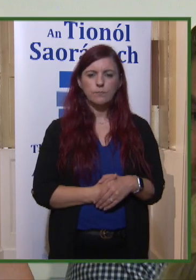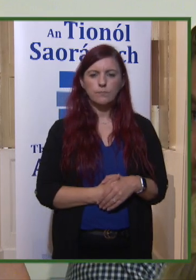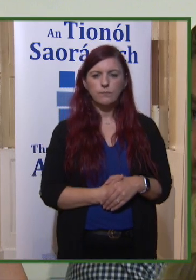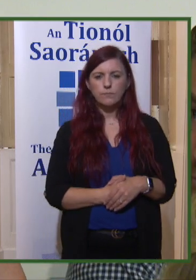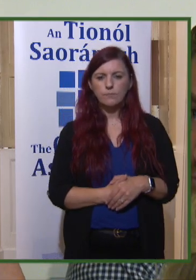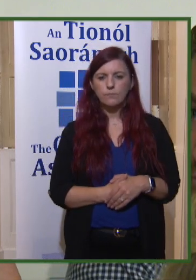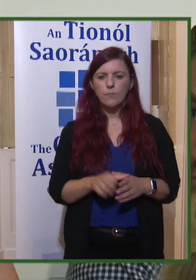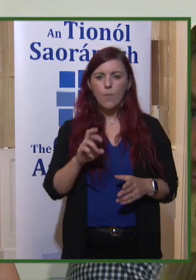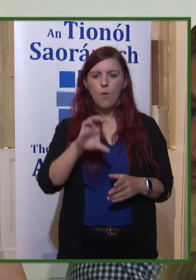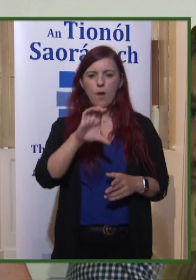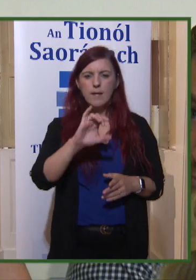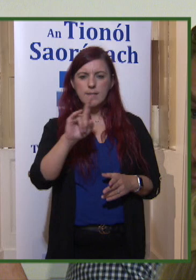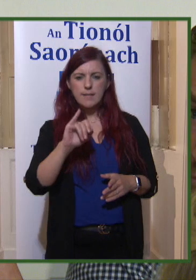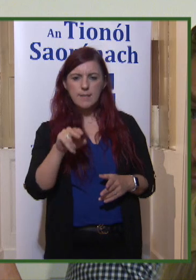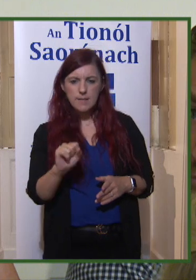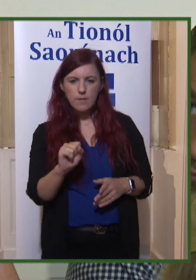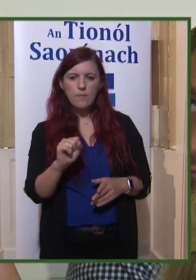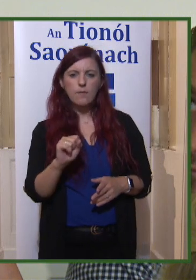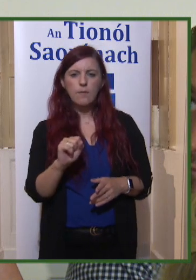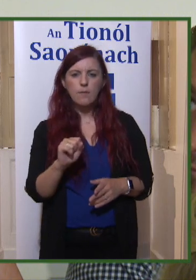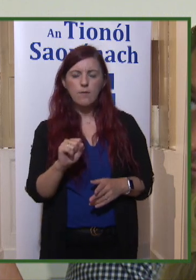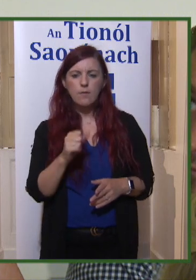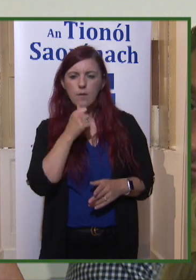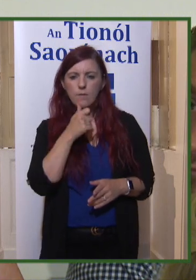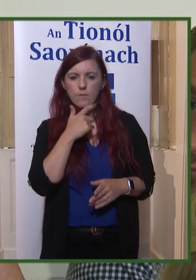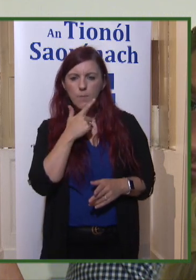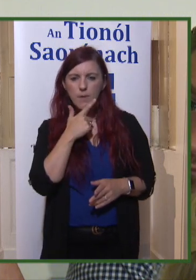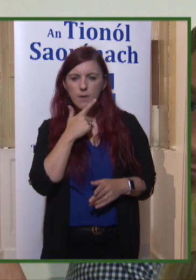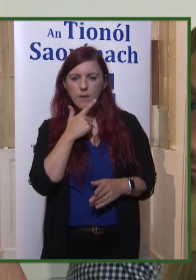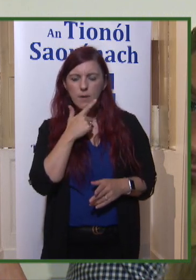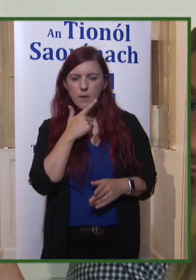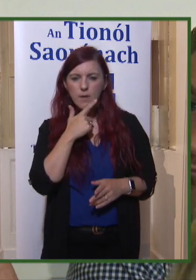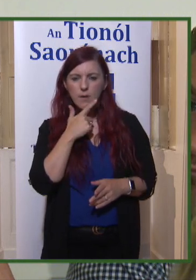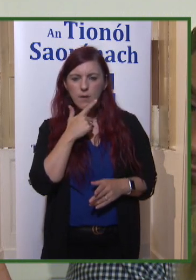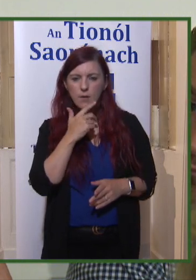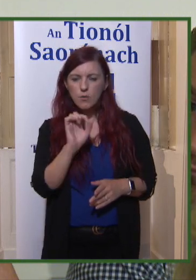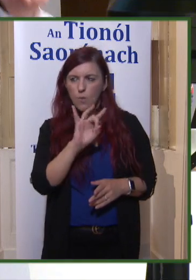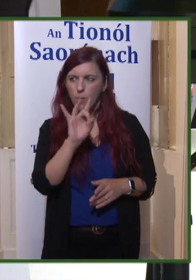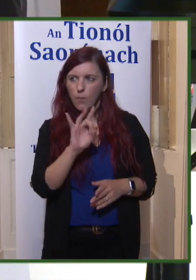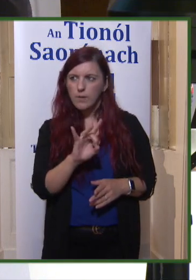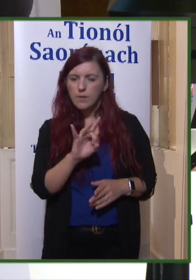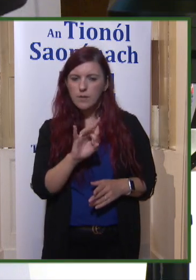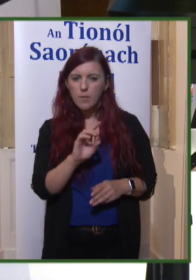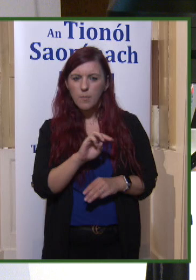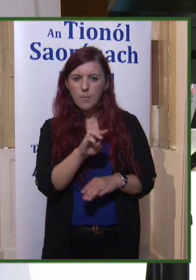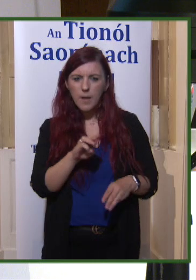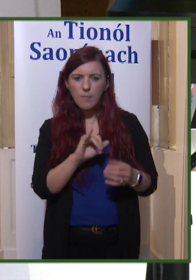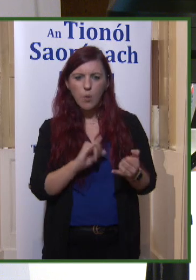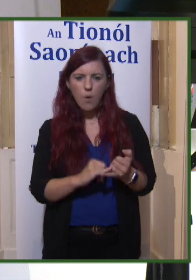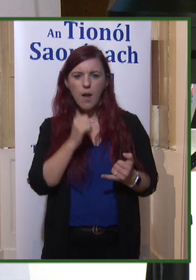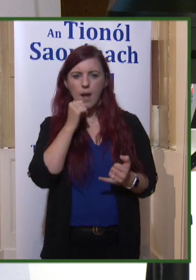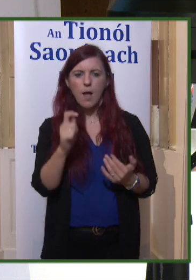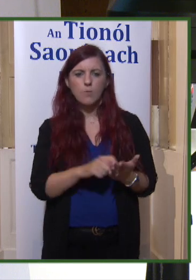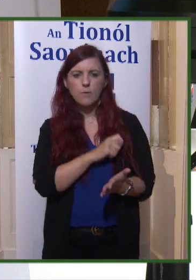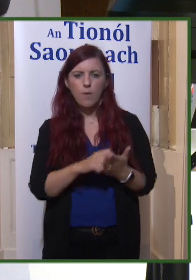Or citizens? Or citizens residing in Dublin. So, well, the question is people who are entitled to vote in